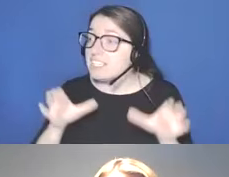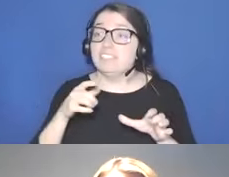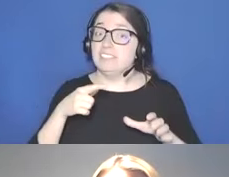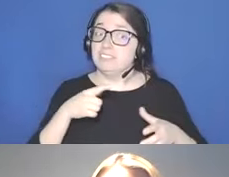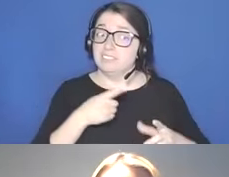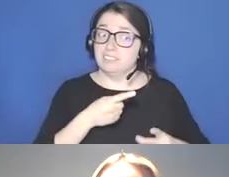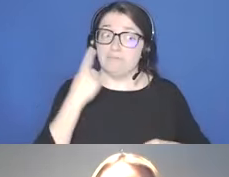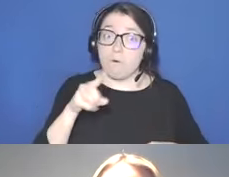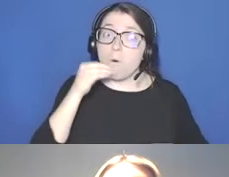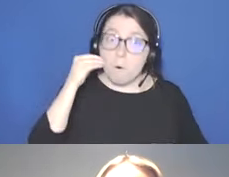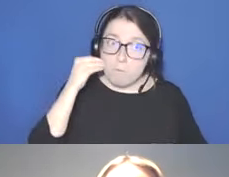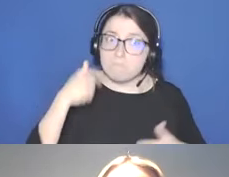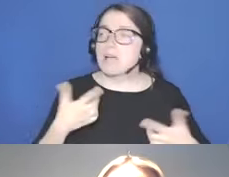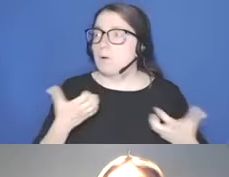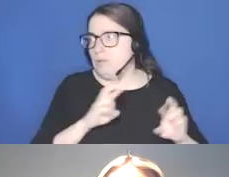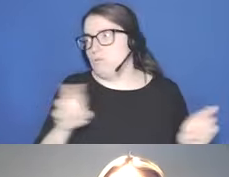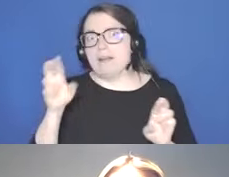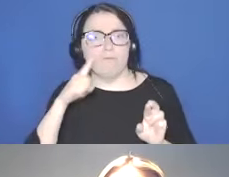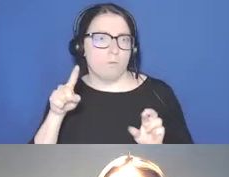and prepare him for school.